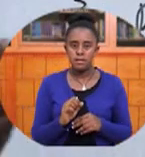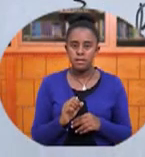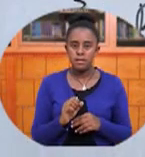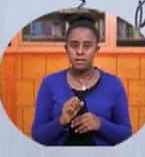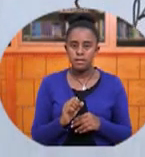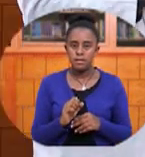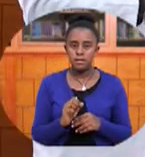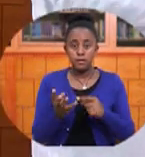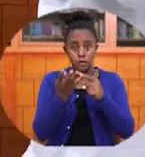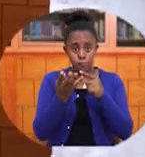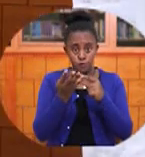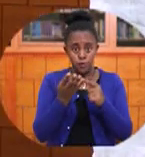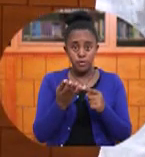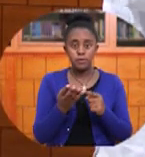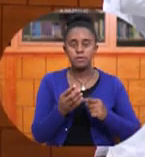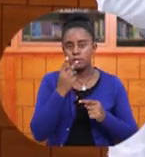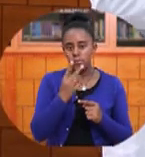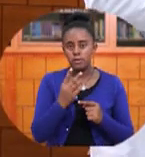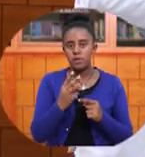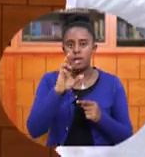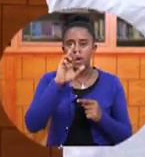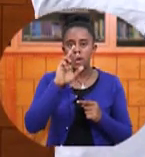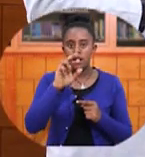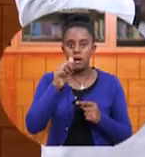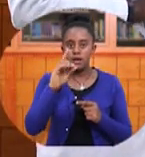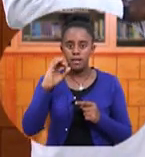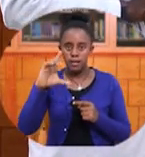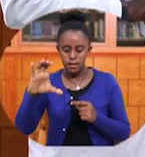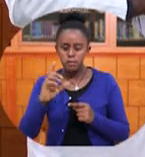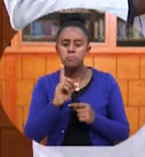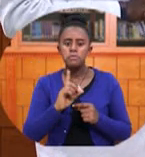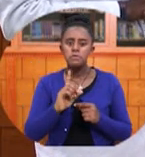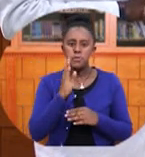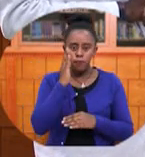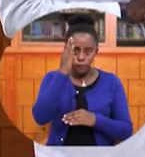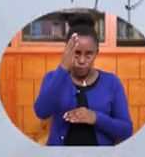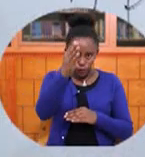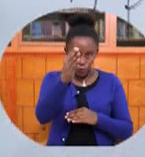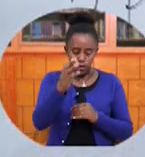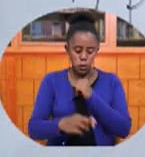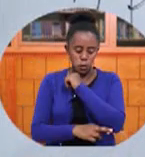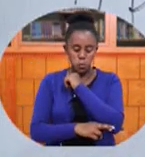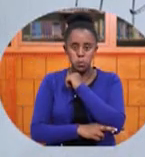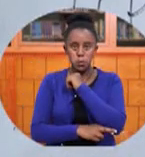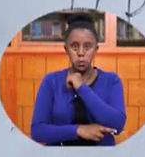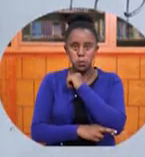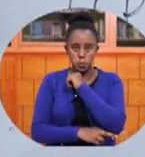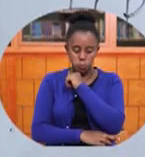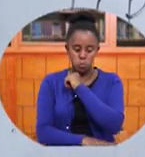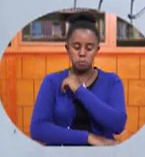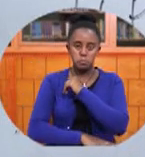Let us see the fourth and the third one. Radicle is a future root. It